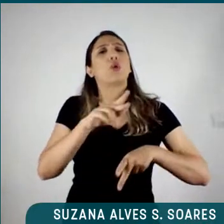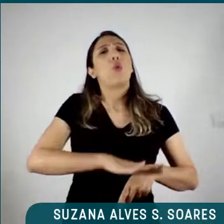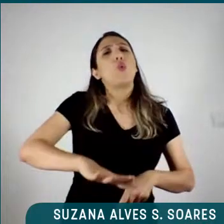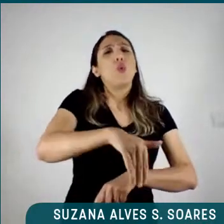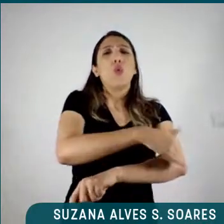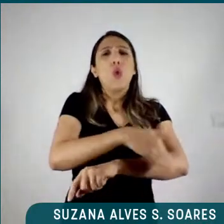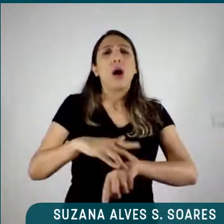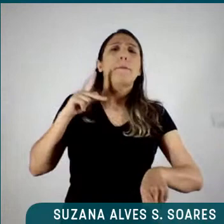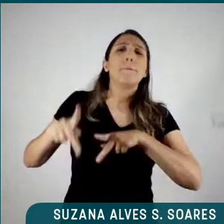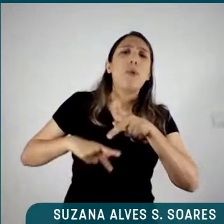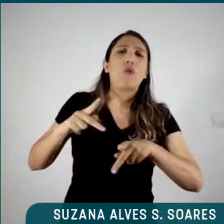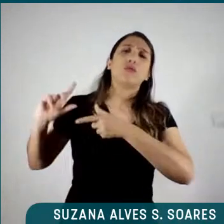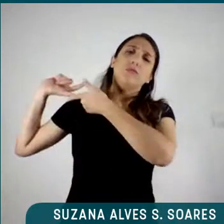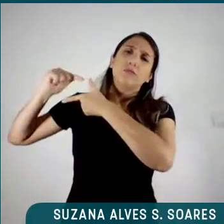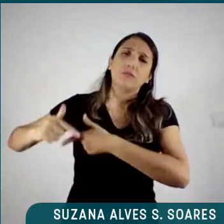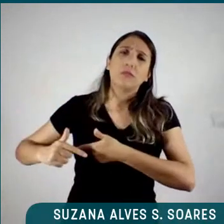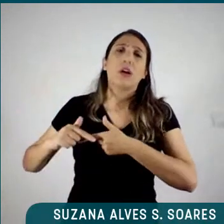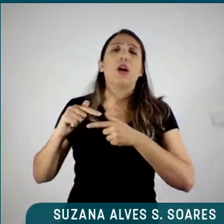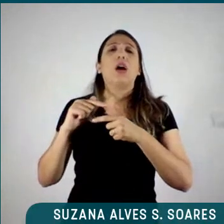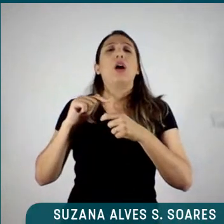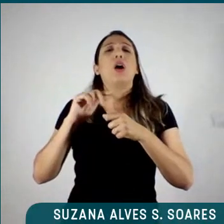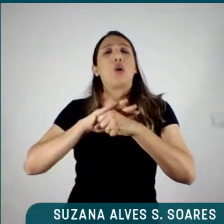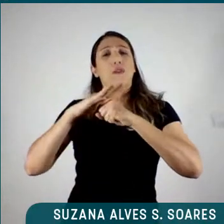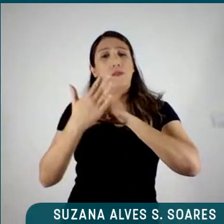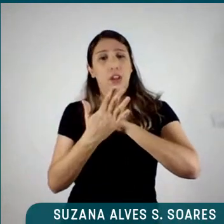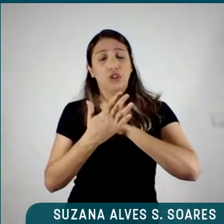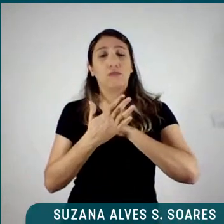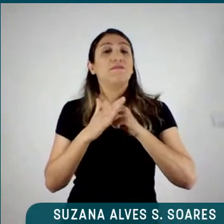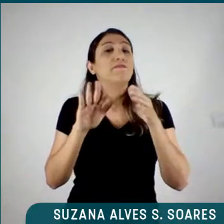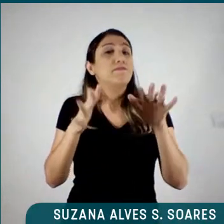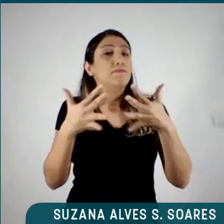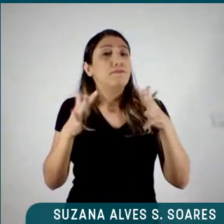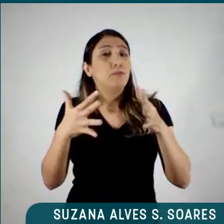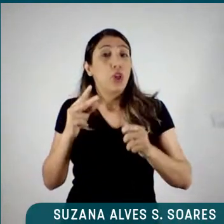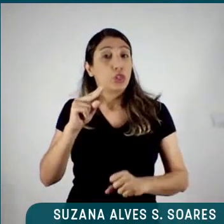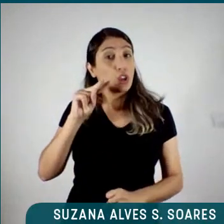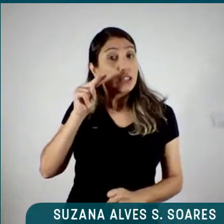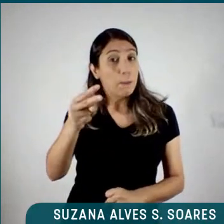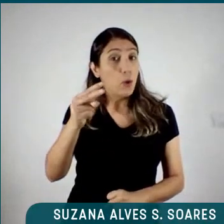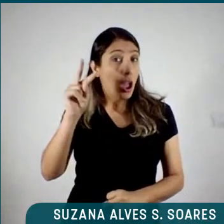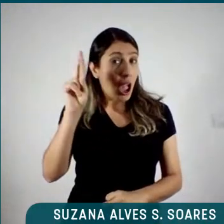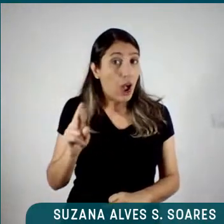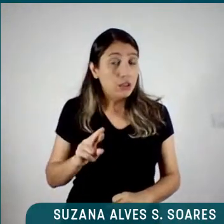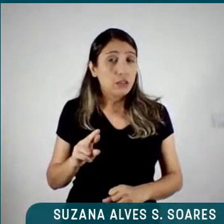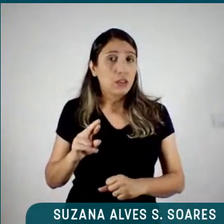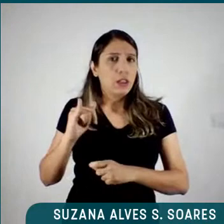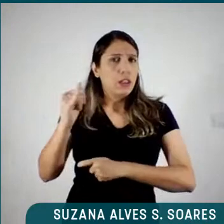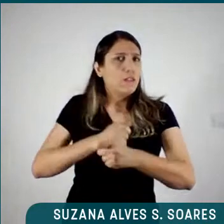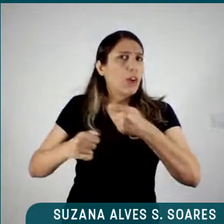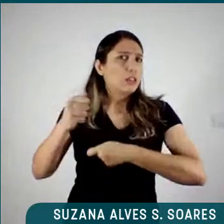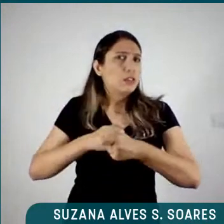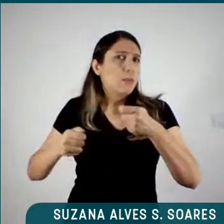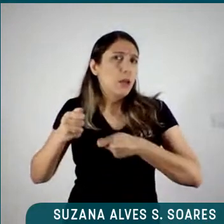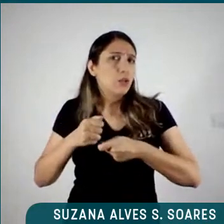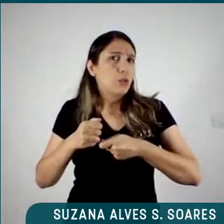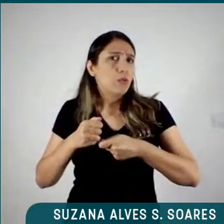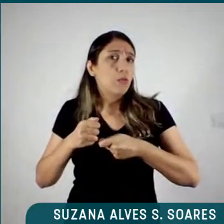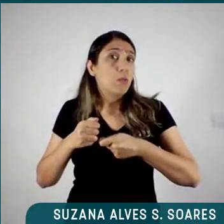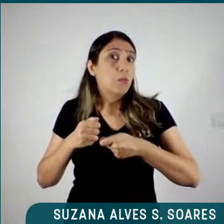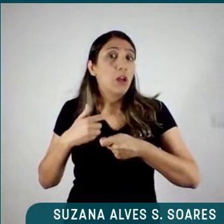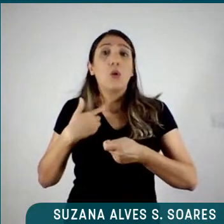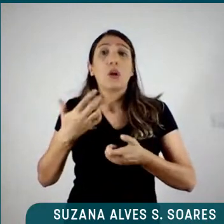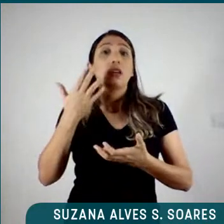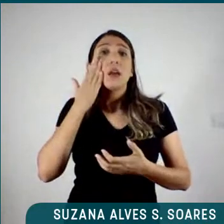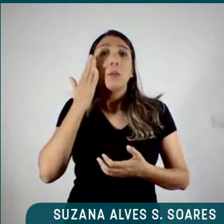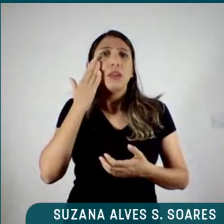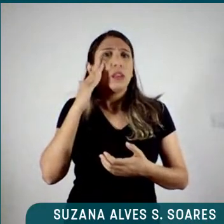dos for pais durante a projects comunicação that online, could benefit women, somente R$ 2.000 foram approximately investidos. 2,000 Eu queria reais entender qual